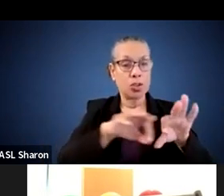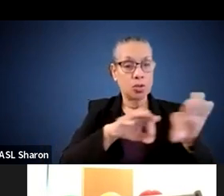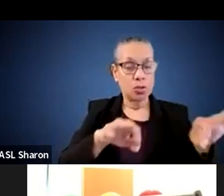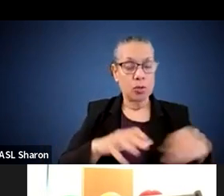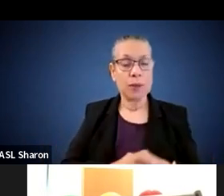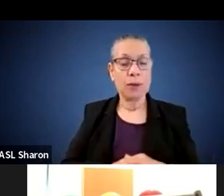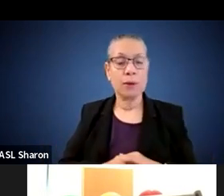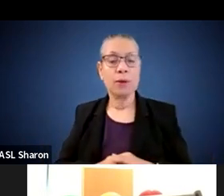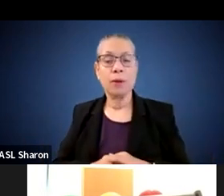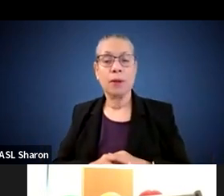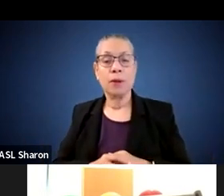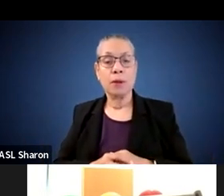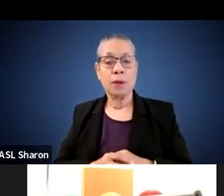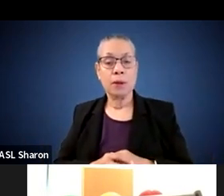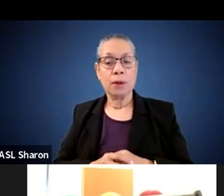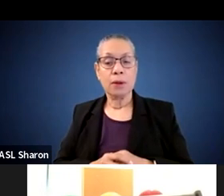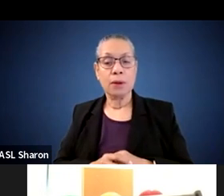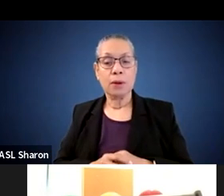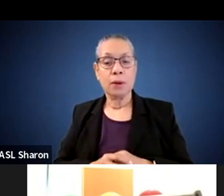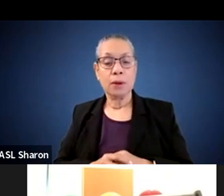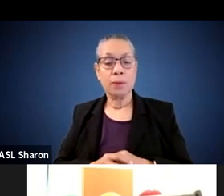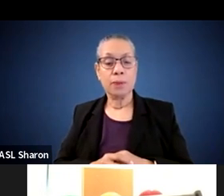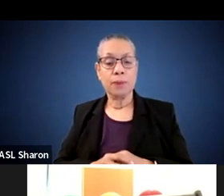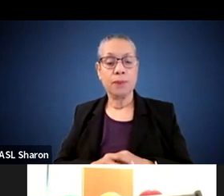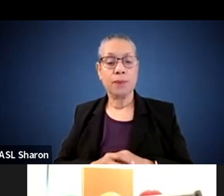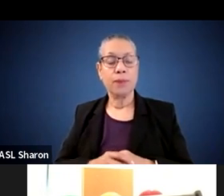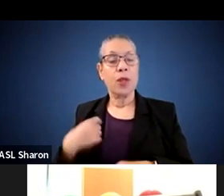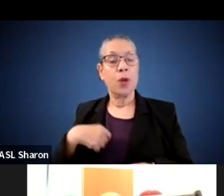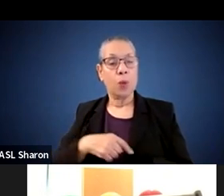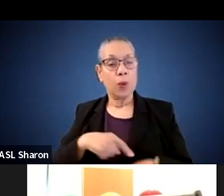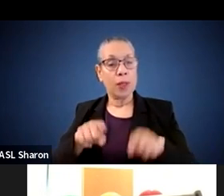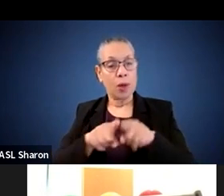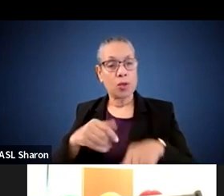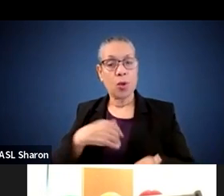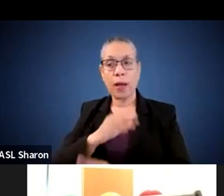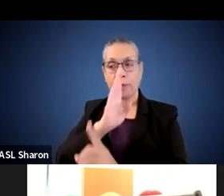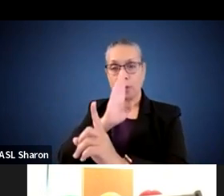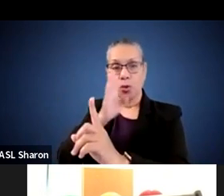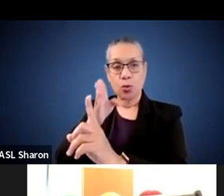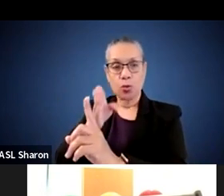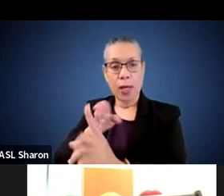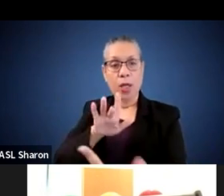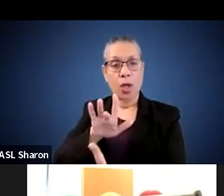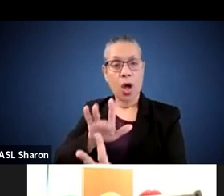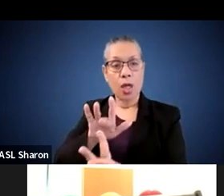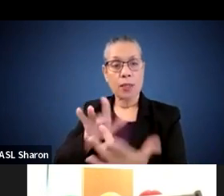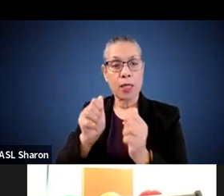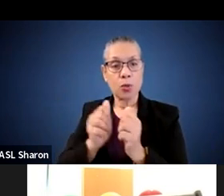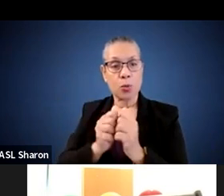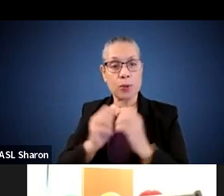allows us to um have direct contact with teachers and